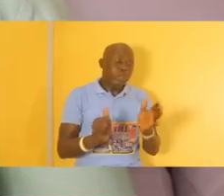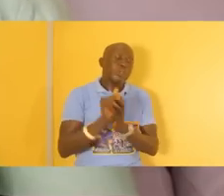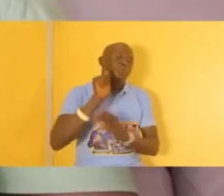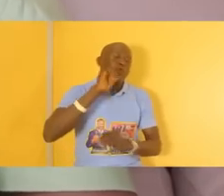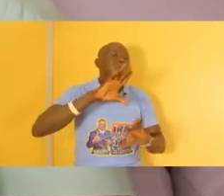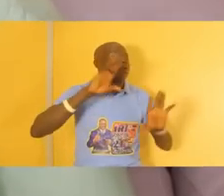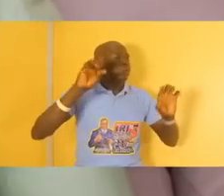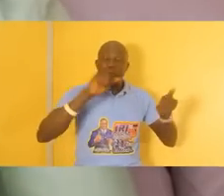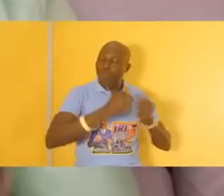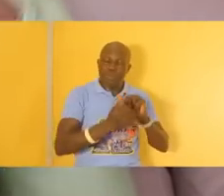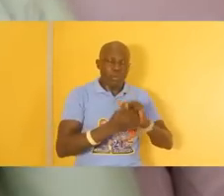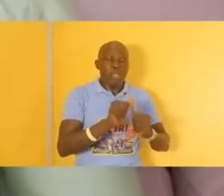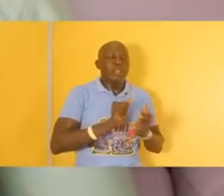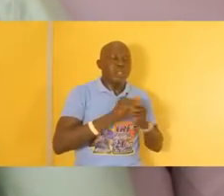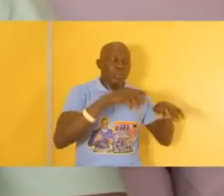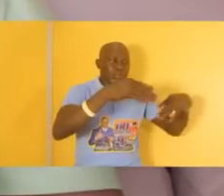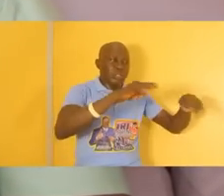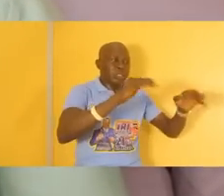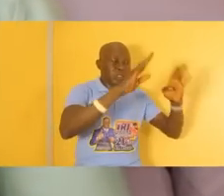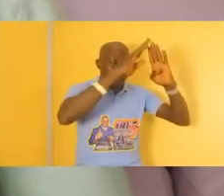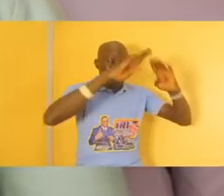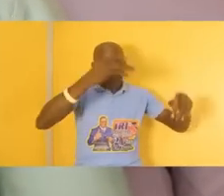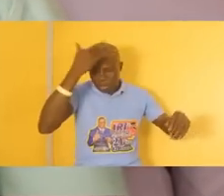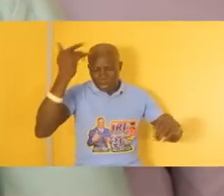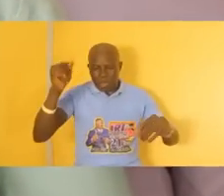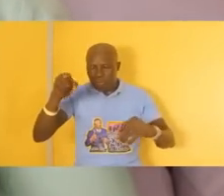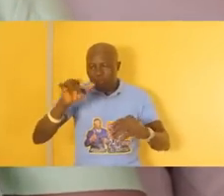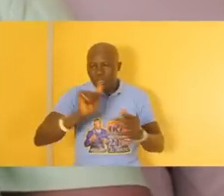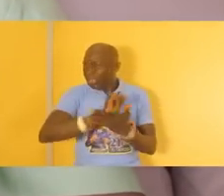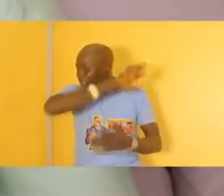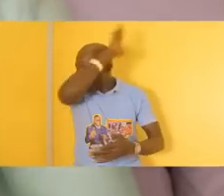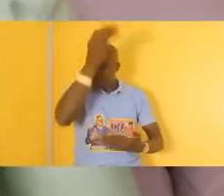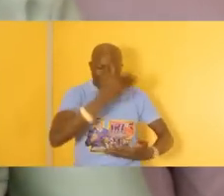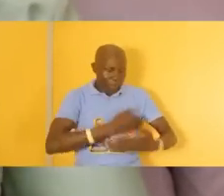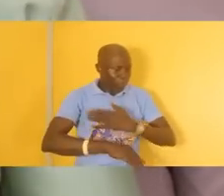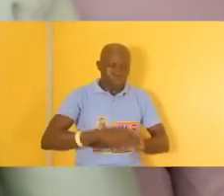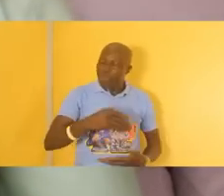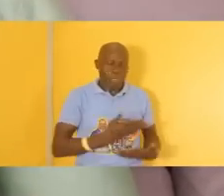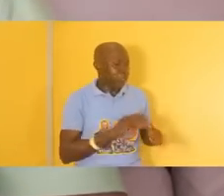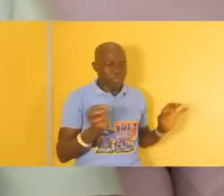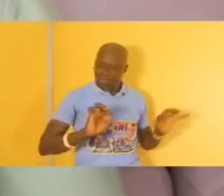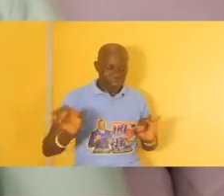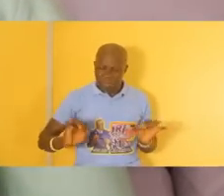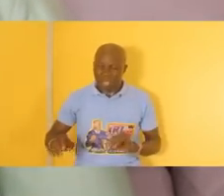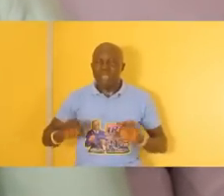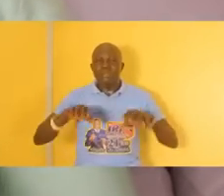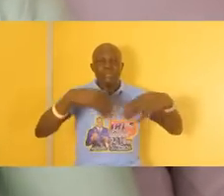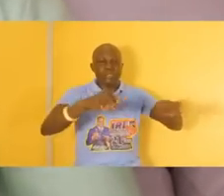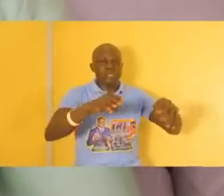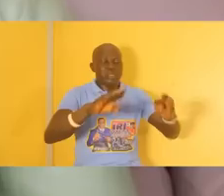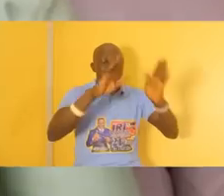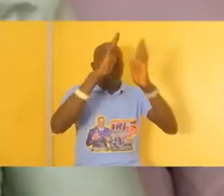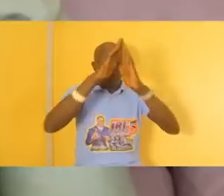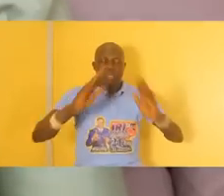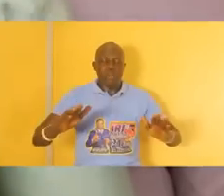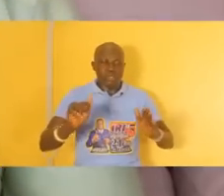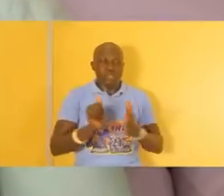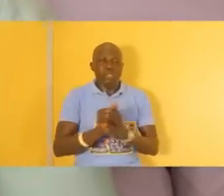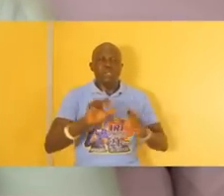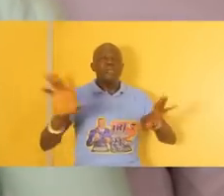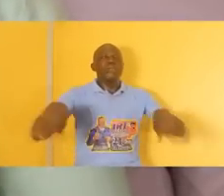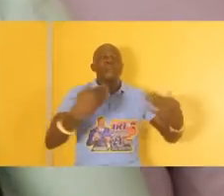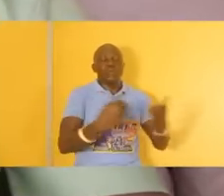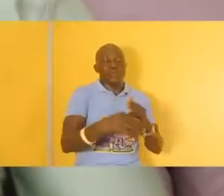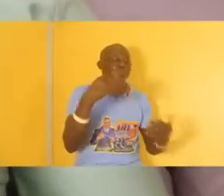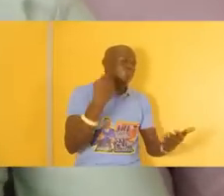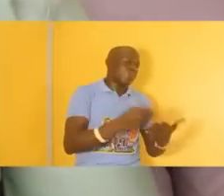woman as seven and husband love each other so much. Now, but any fair as much as they love each other. It was that woman